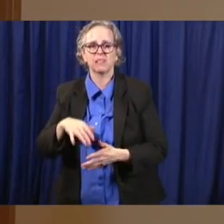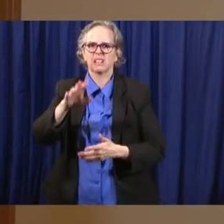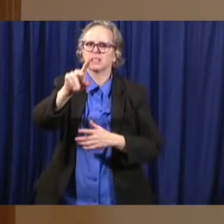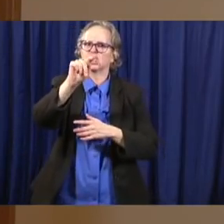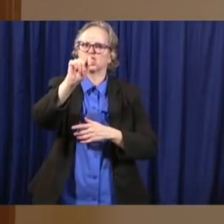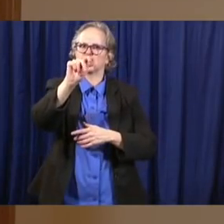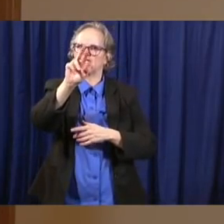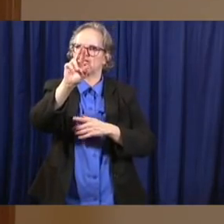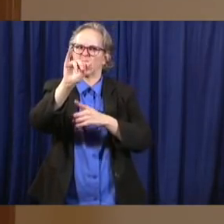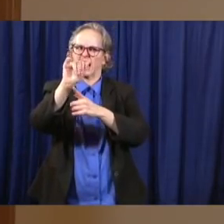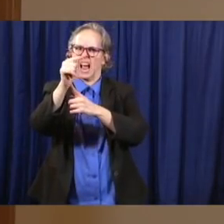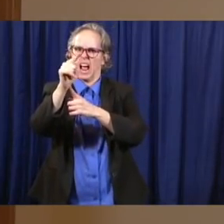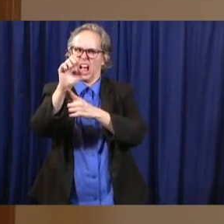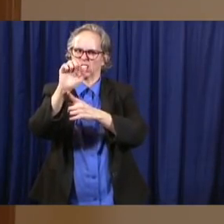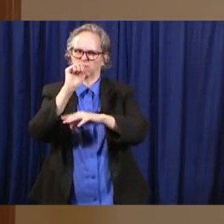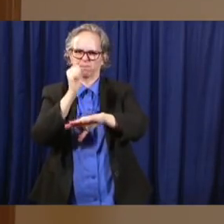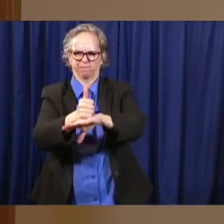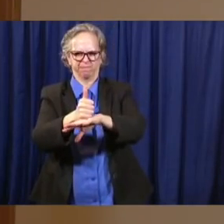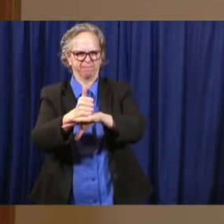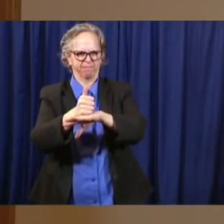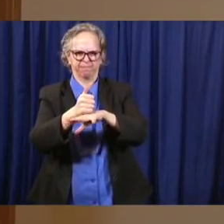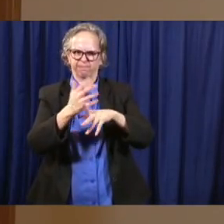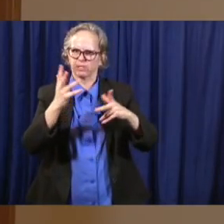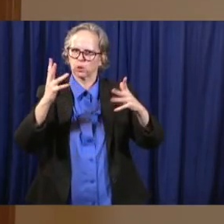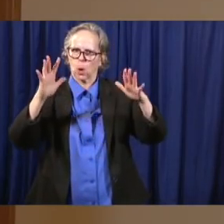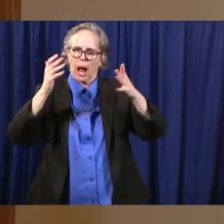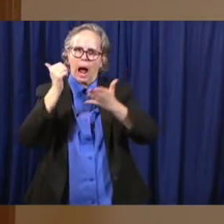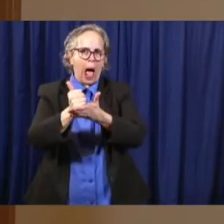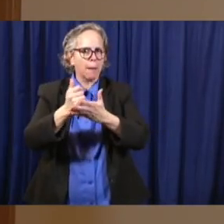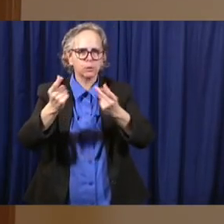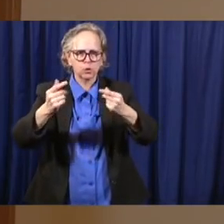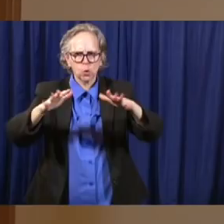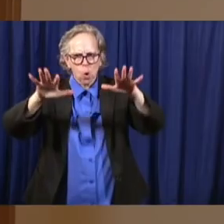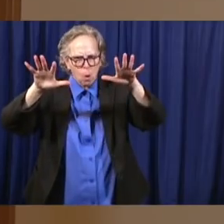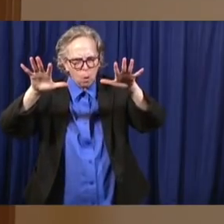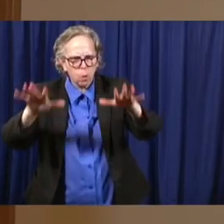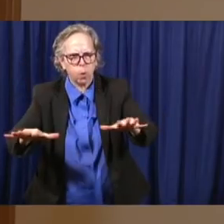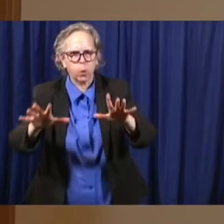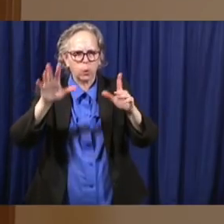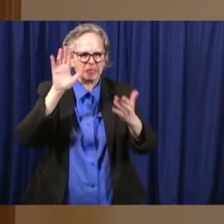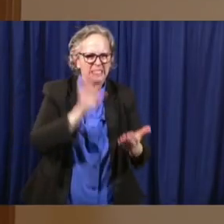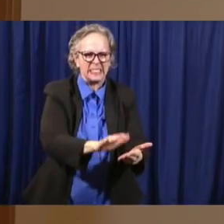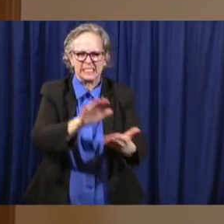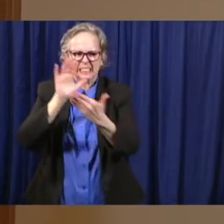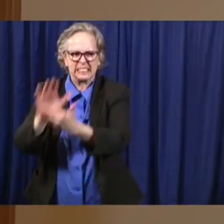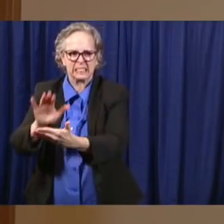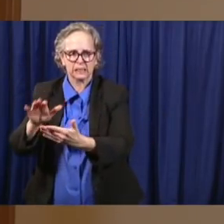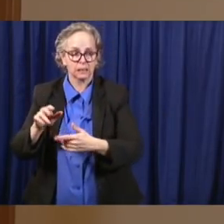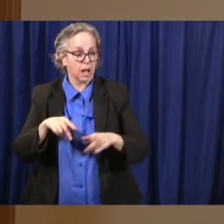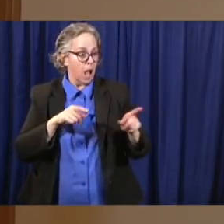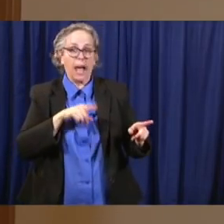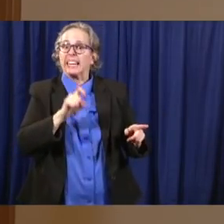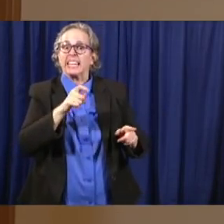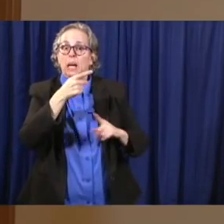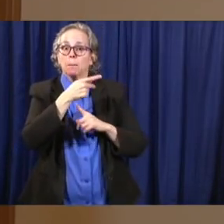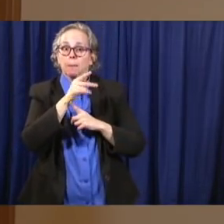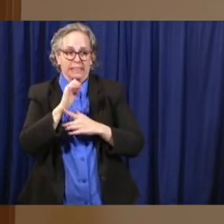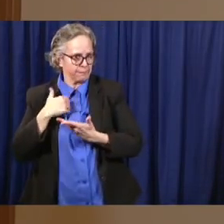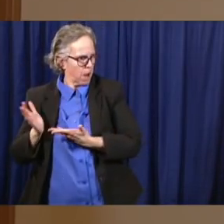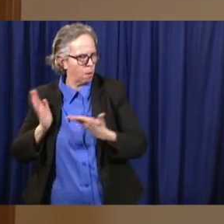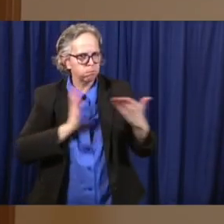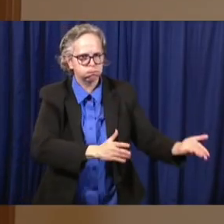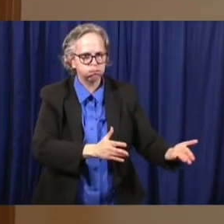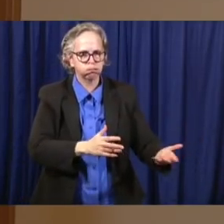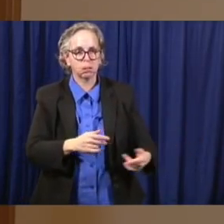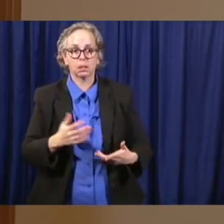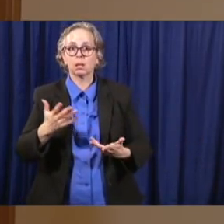state. We're rushing PPE that we have to places that need it more. We'll be able to move ventilators to hospitals that